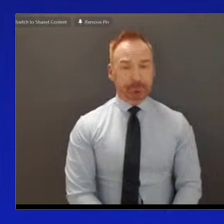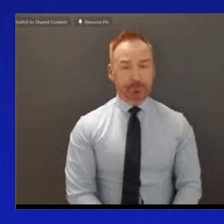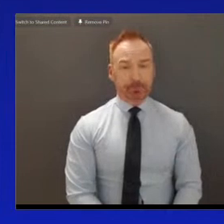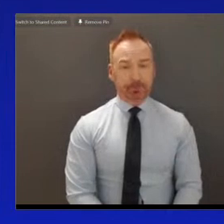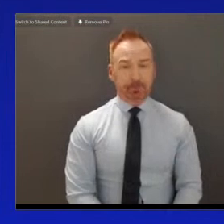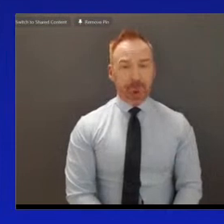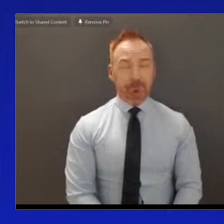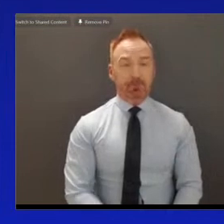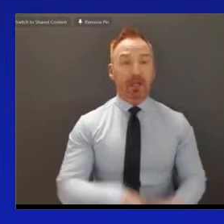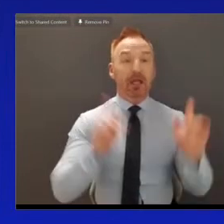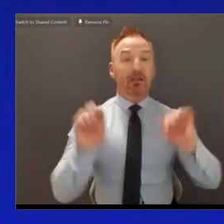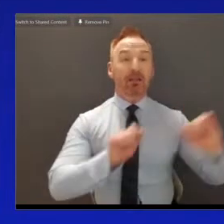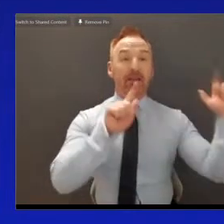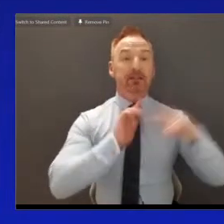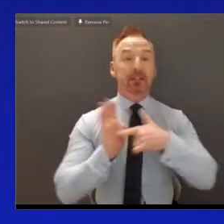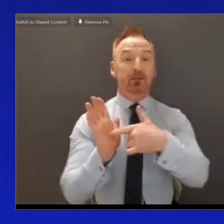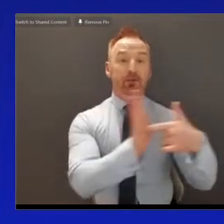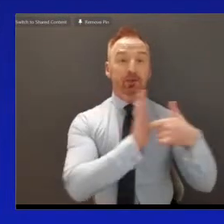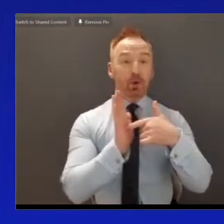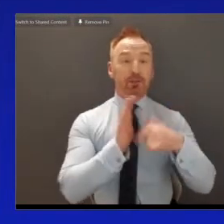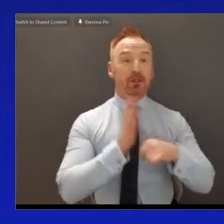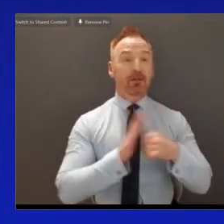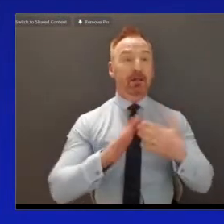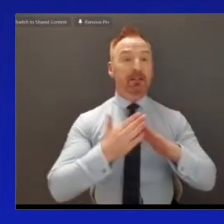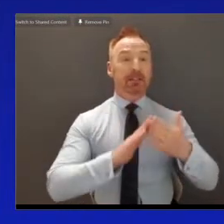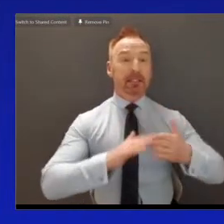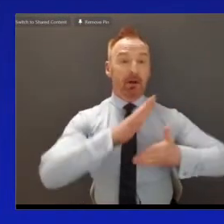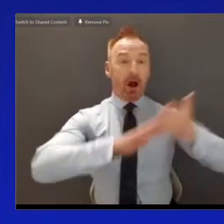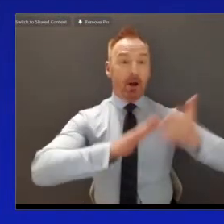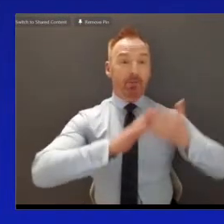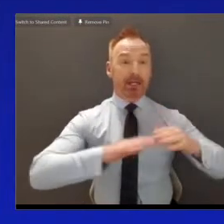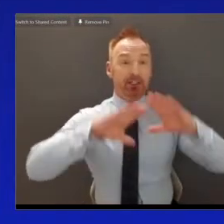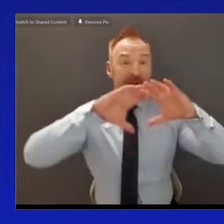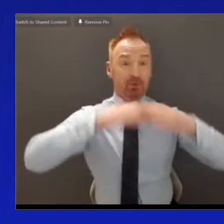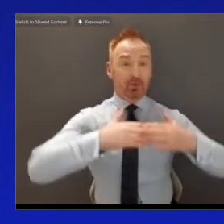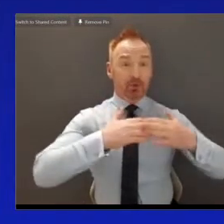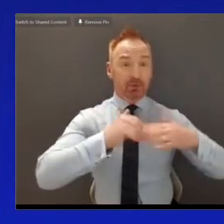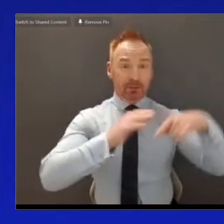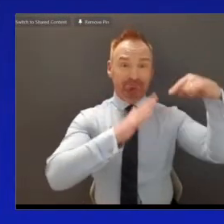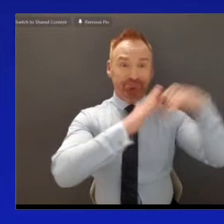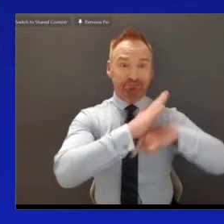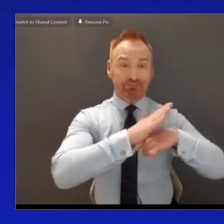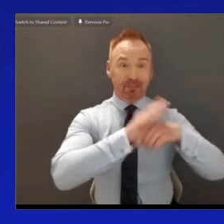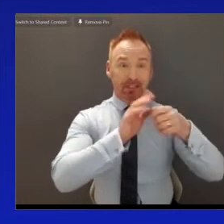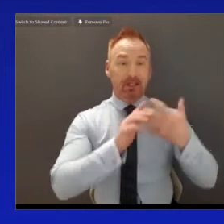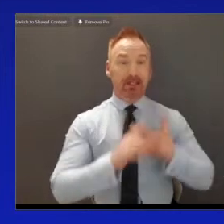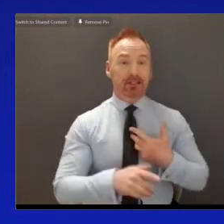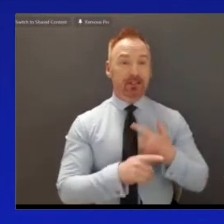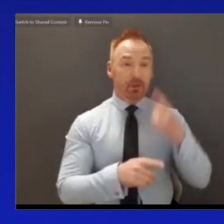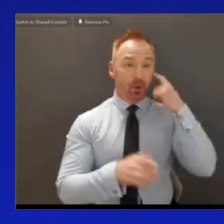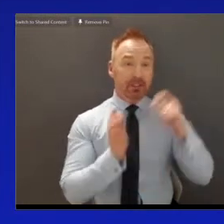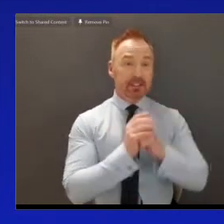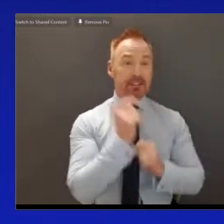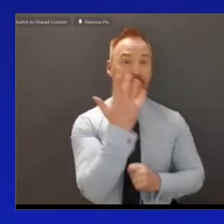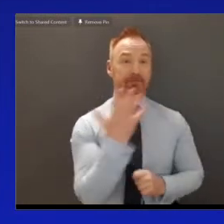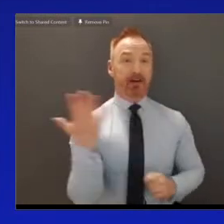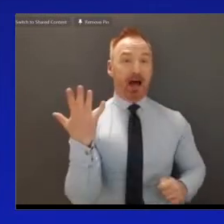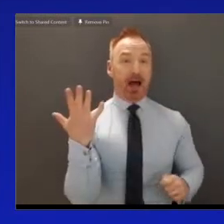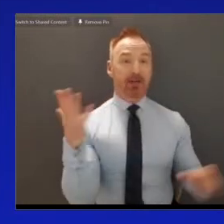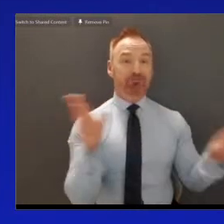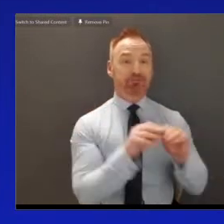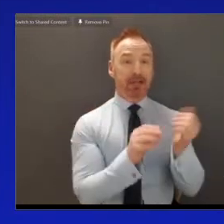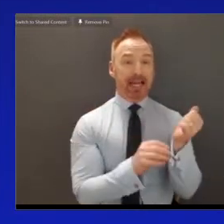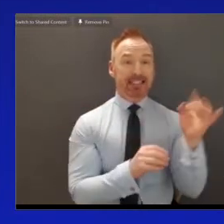This slide illustrates the extent of the City Operations Group. You'll see there are 5 primary sections with a total of 18 task